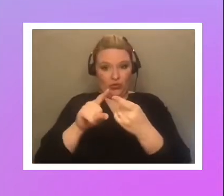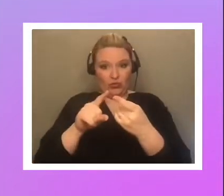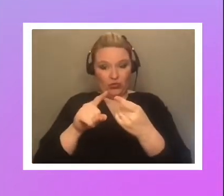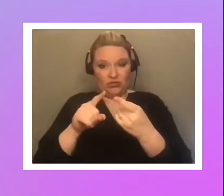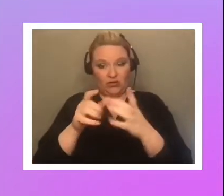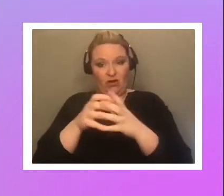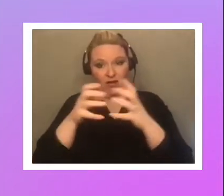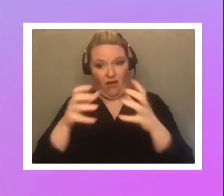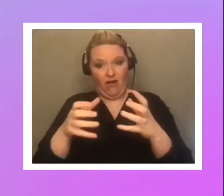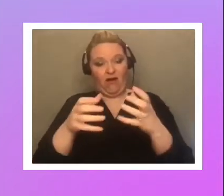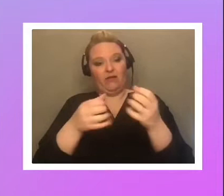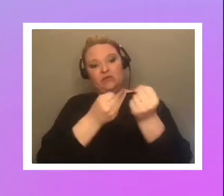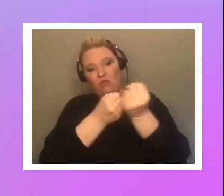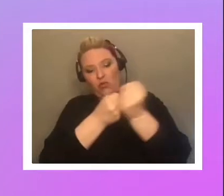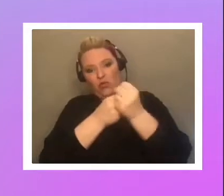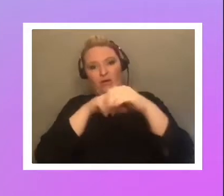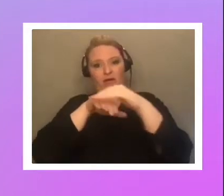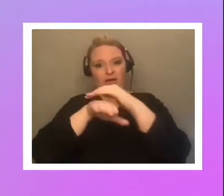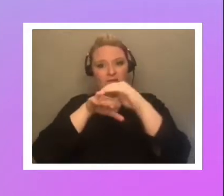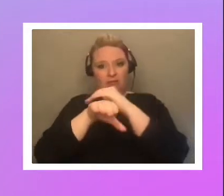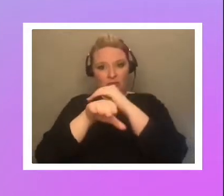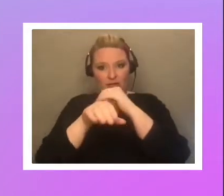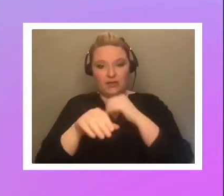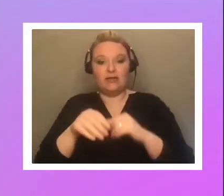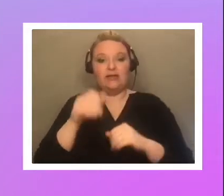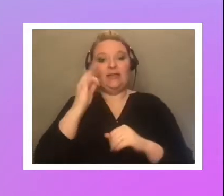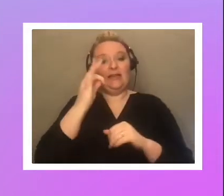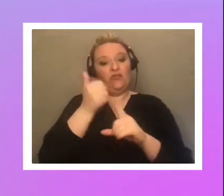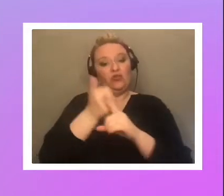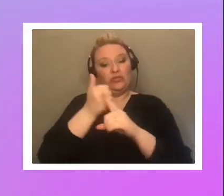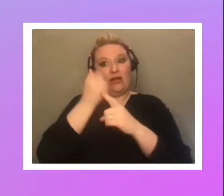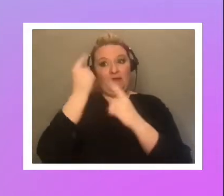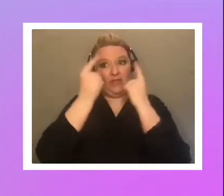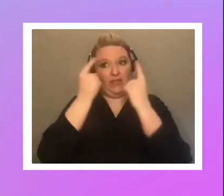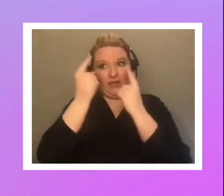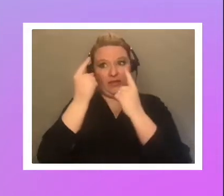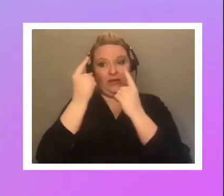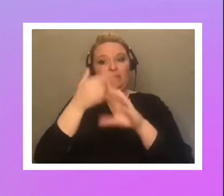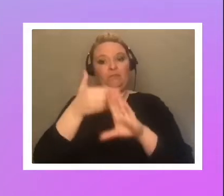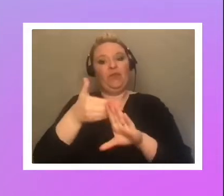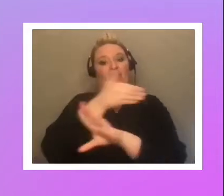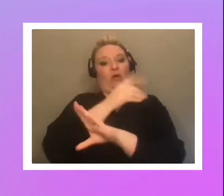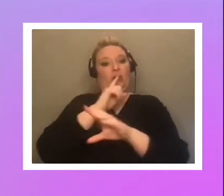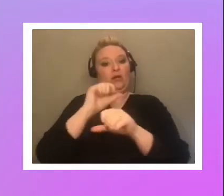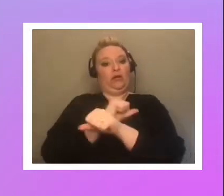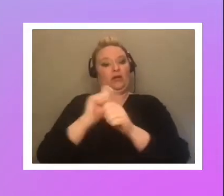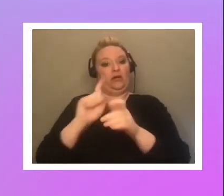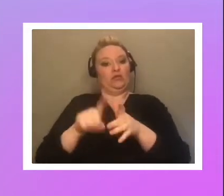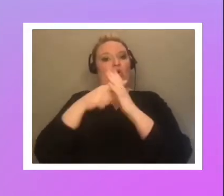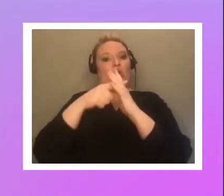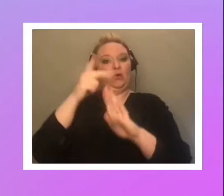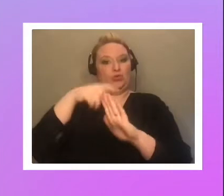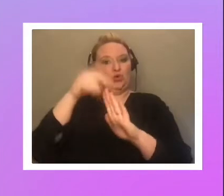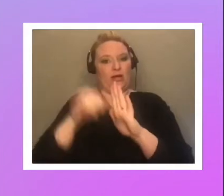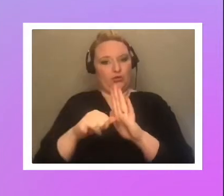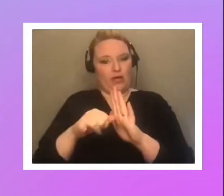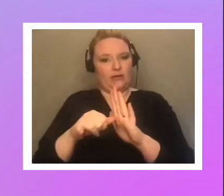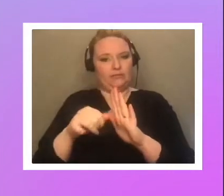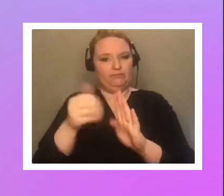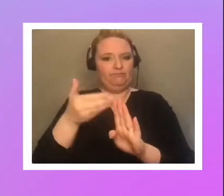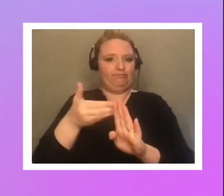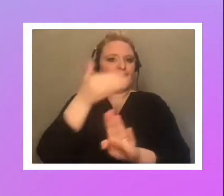significantly to support accessibility if you consider it before you even start on the